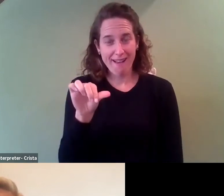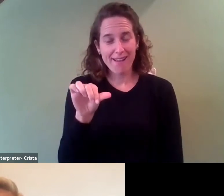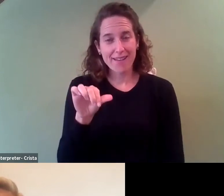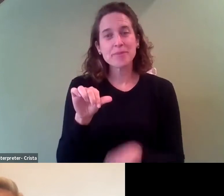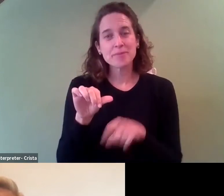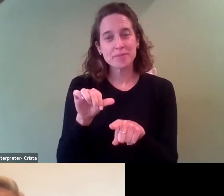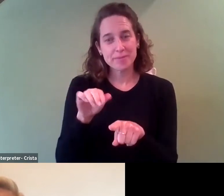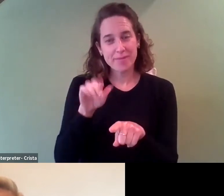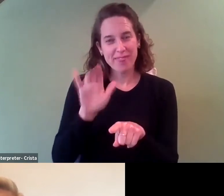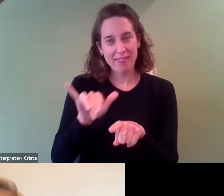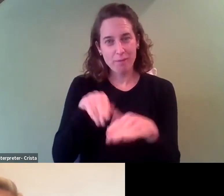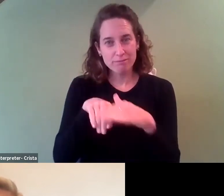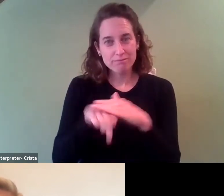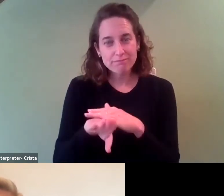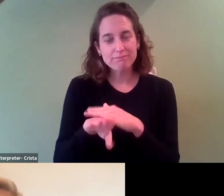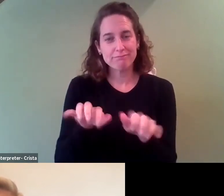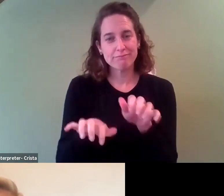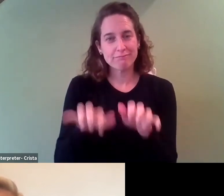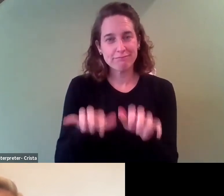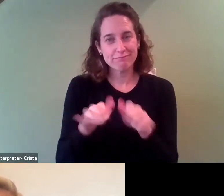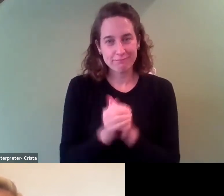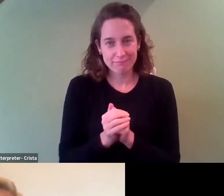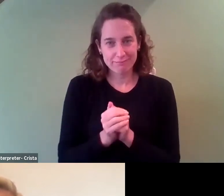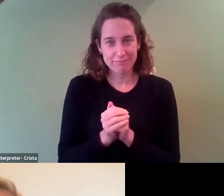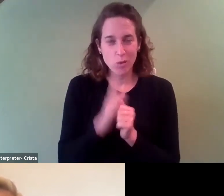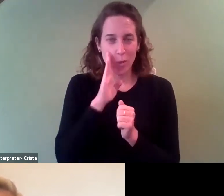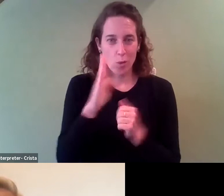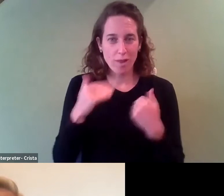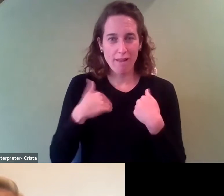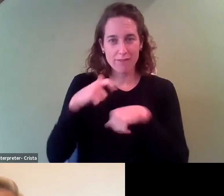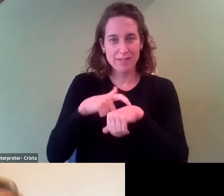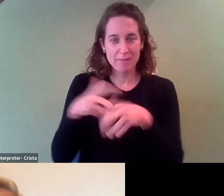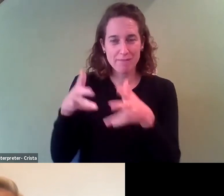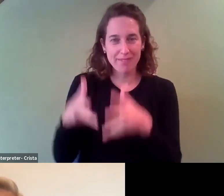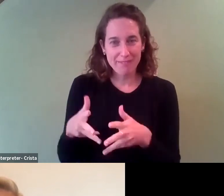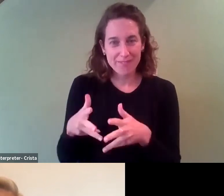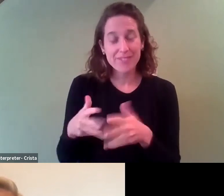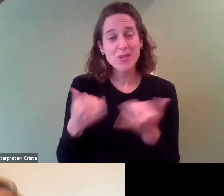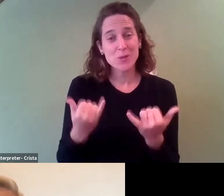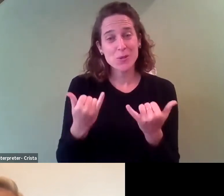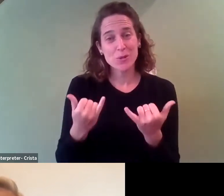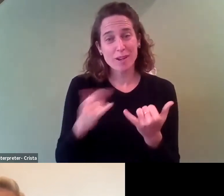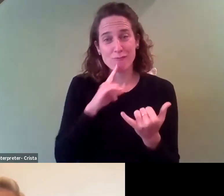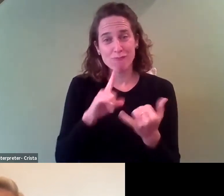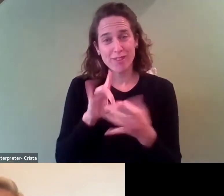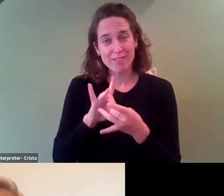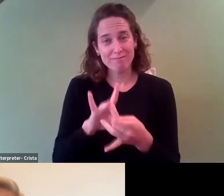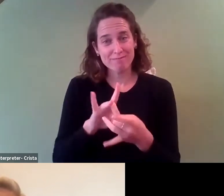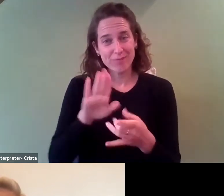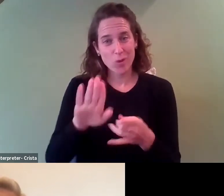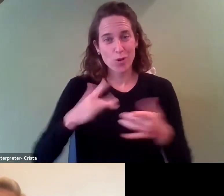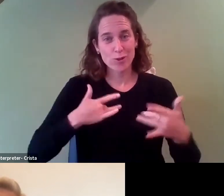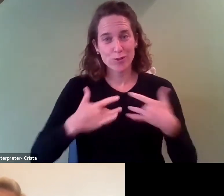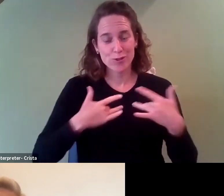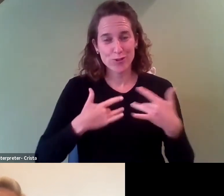screen. And we will definitely have time to get to those because today is all about addressing your concerns. So please enter your